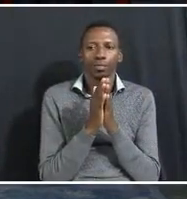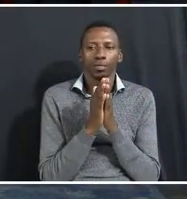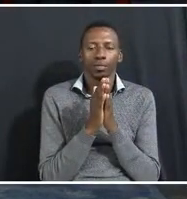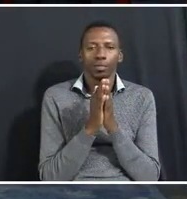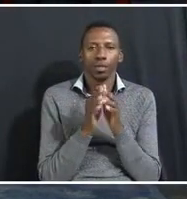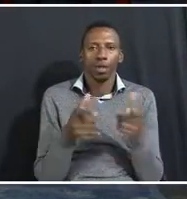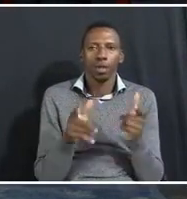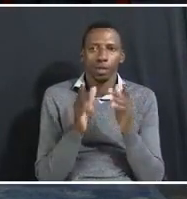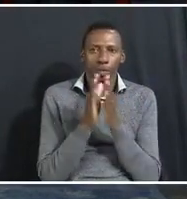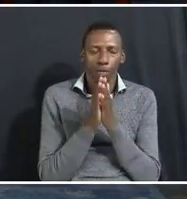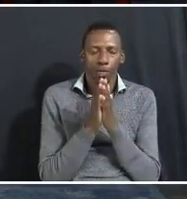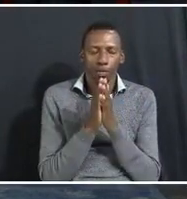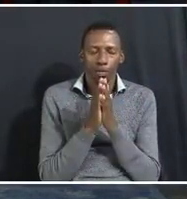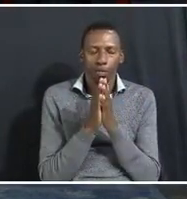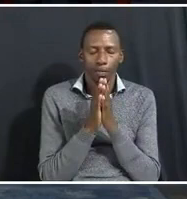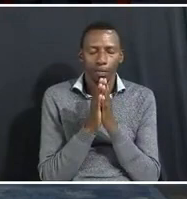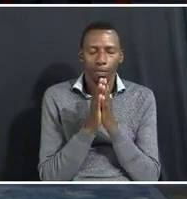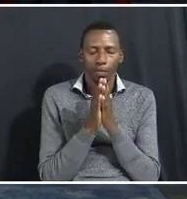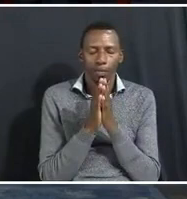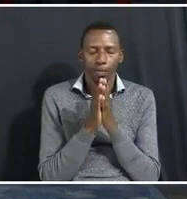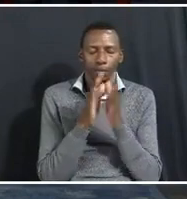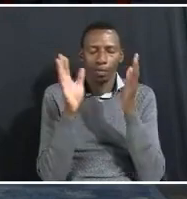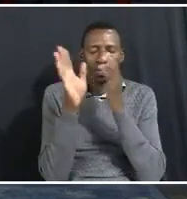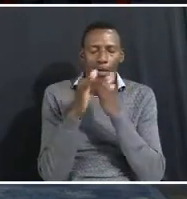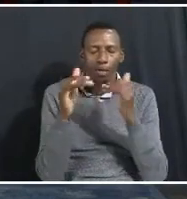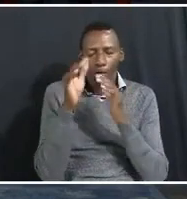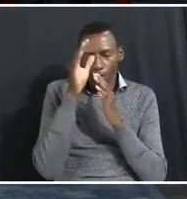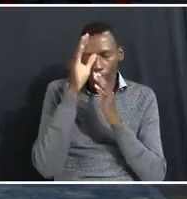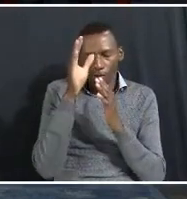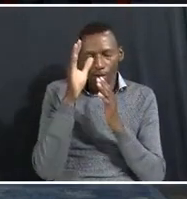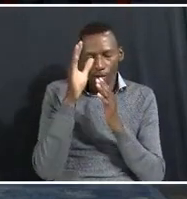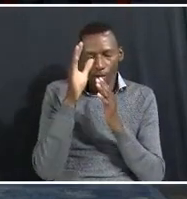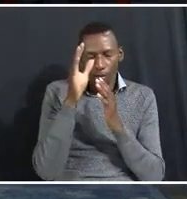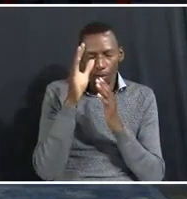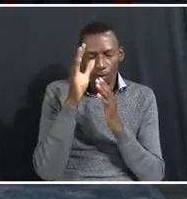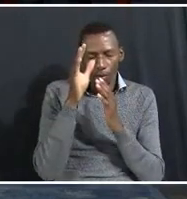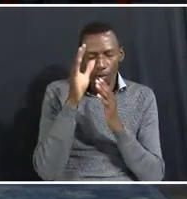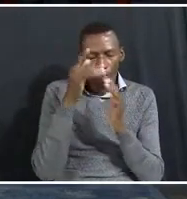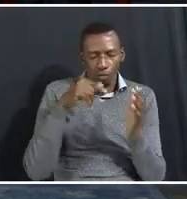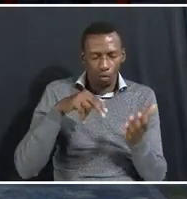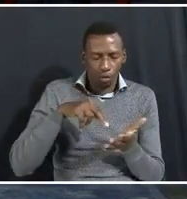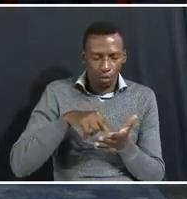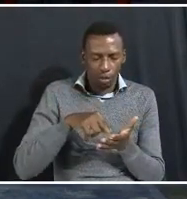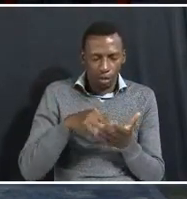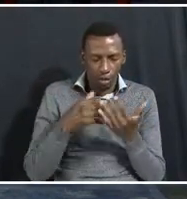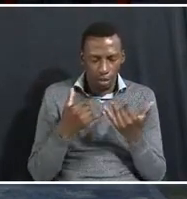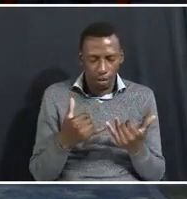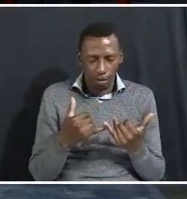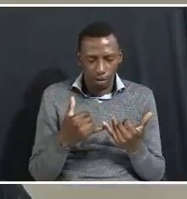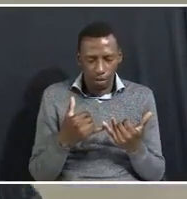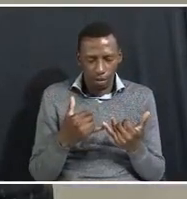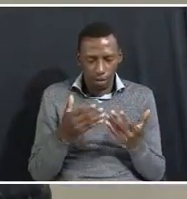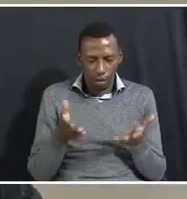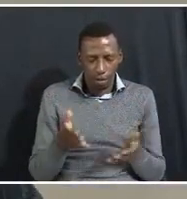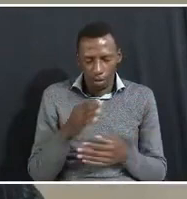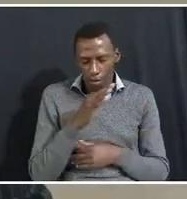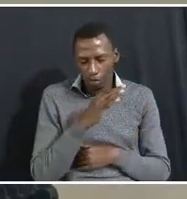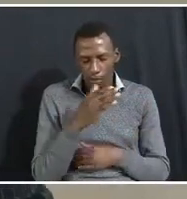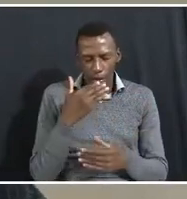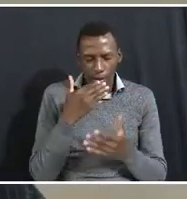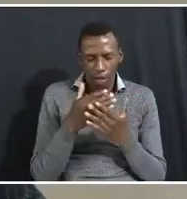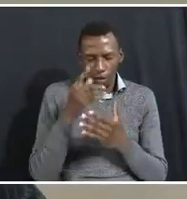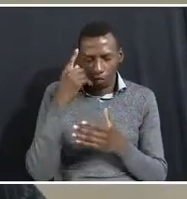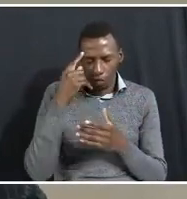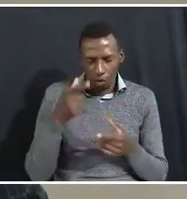We are praying. Heavenly Father, we once again come before your throne this evening, thanking you